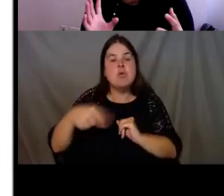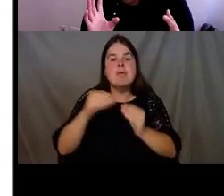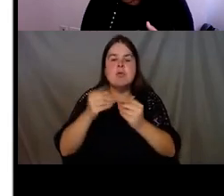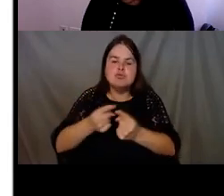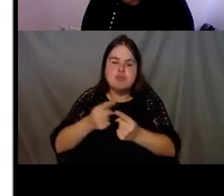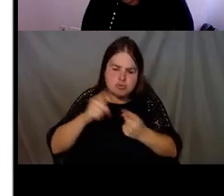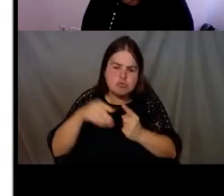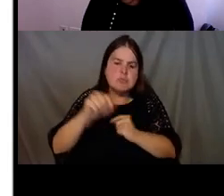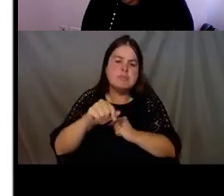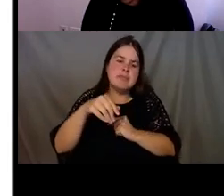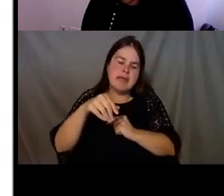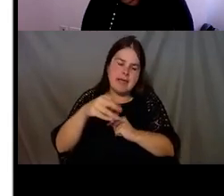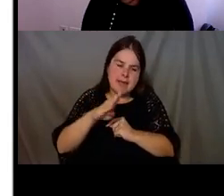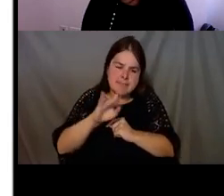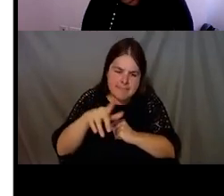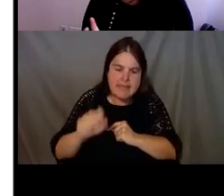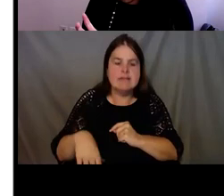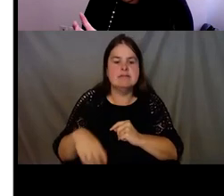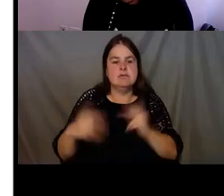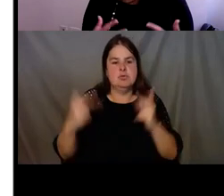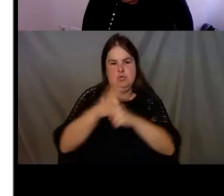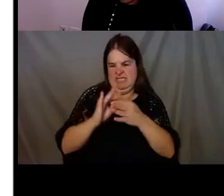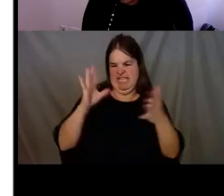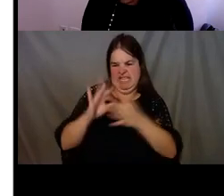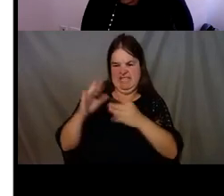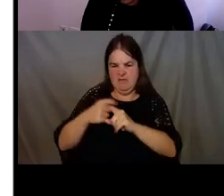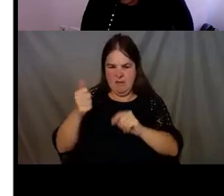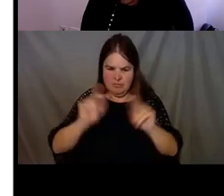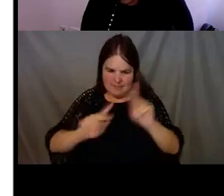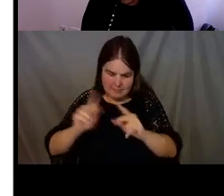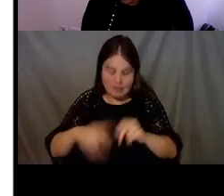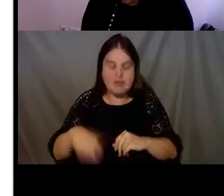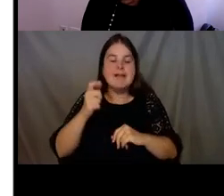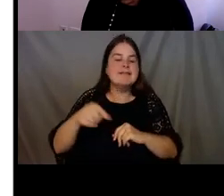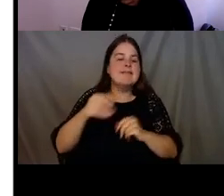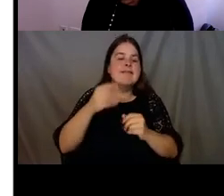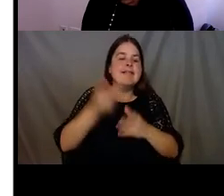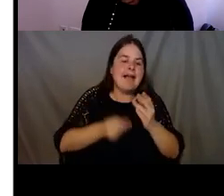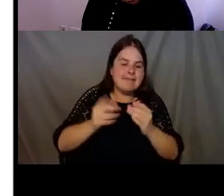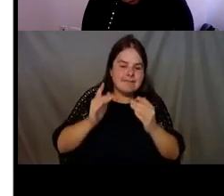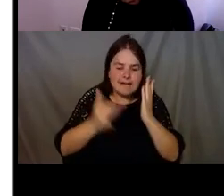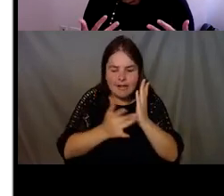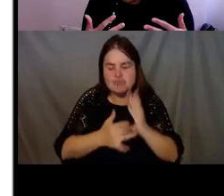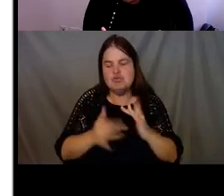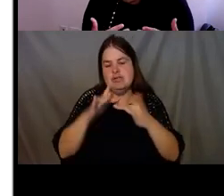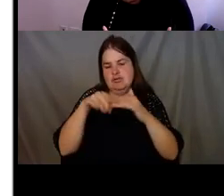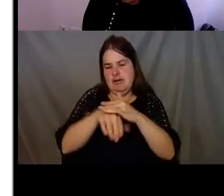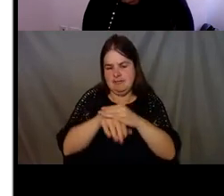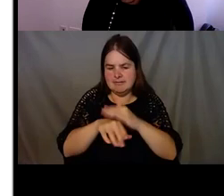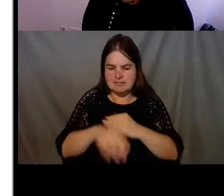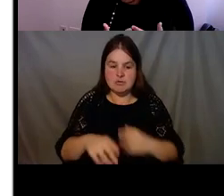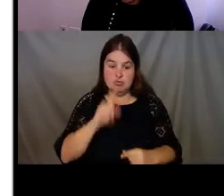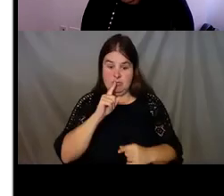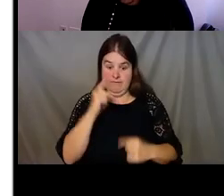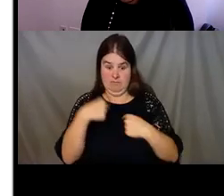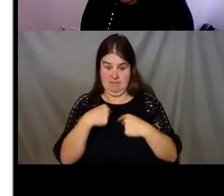bills, disproportionately disconnected from others because of the lack of technology or internet access. So it was really important to